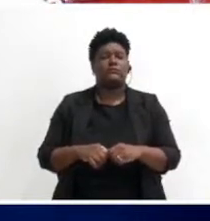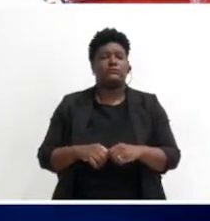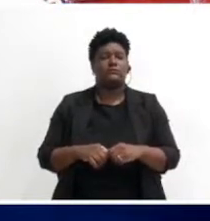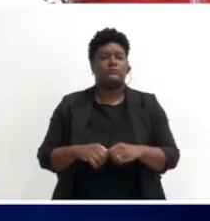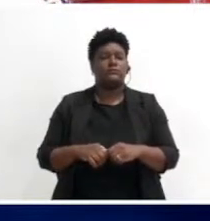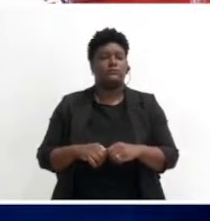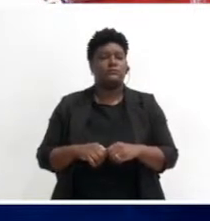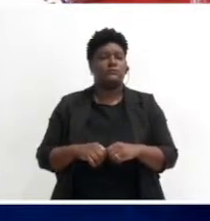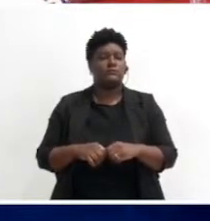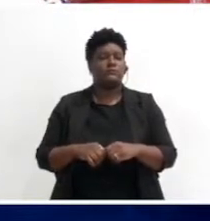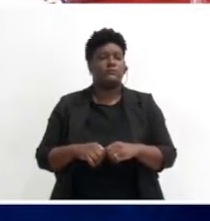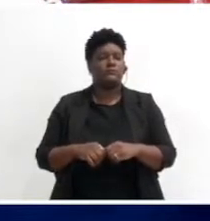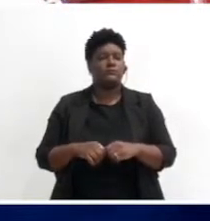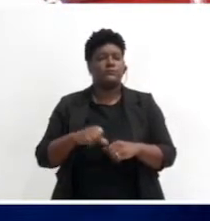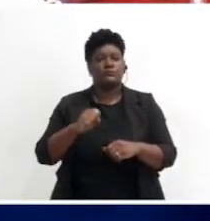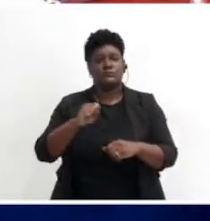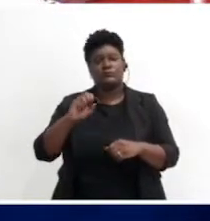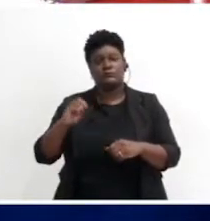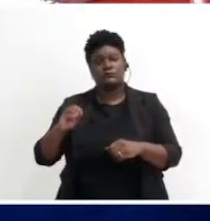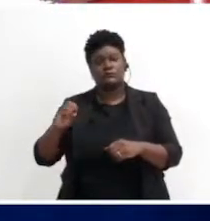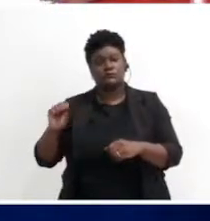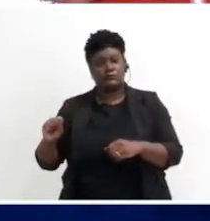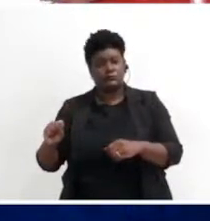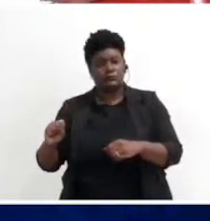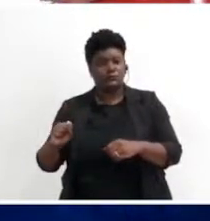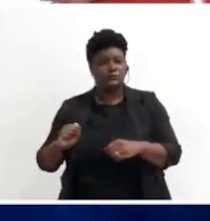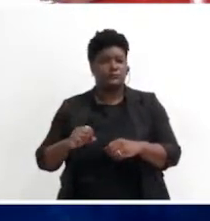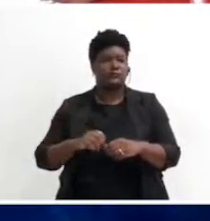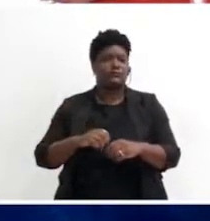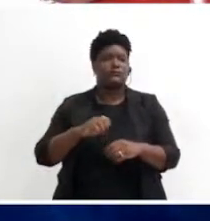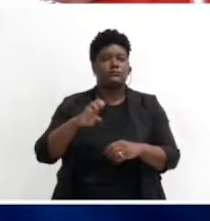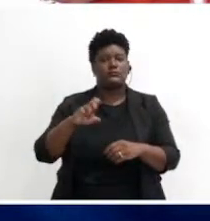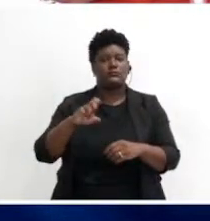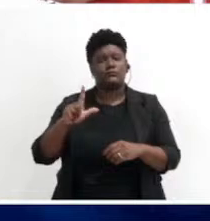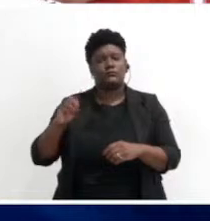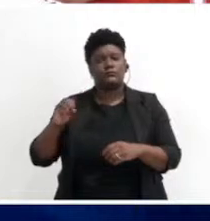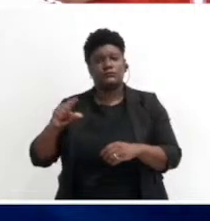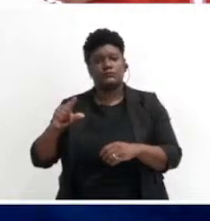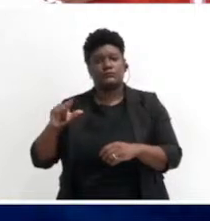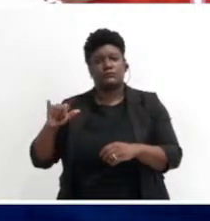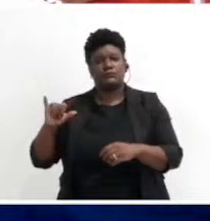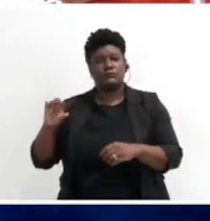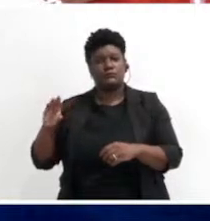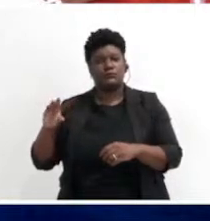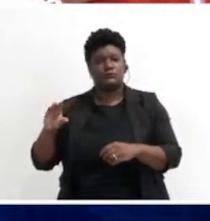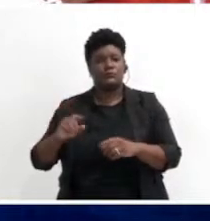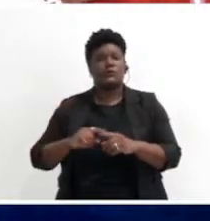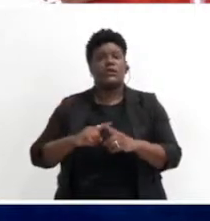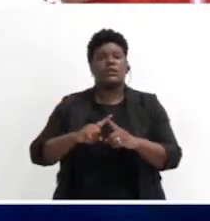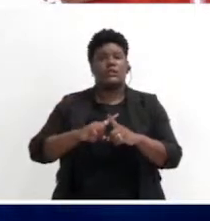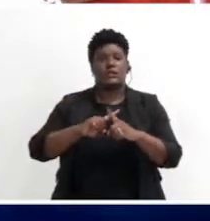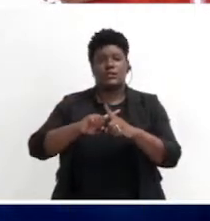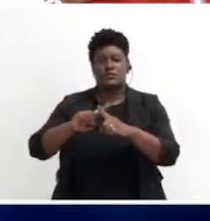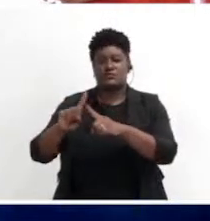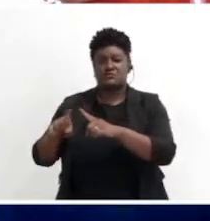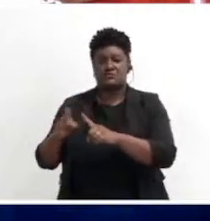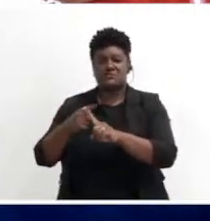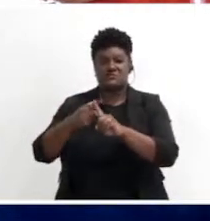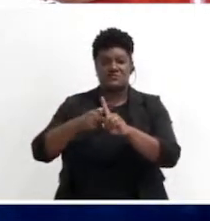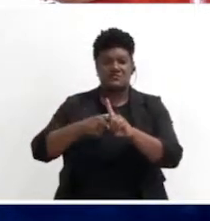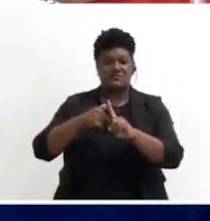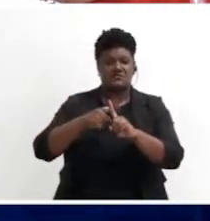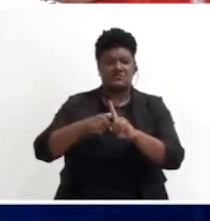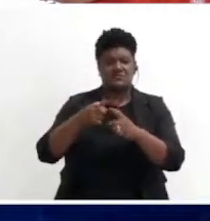SoCs or logic chips, often there are different areas that run at different voltages. And so your power